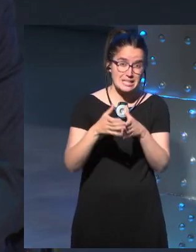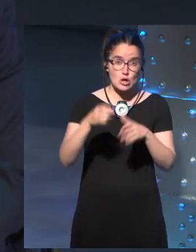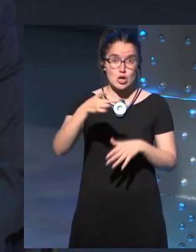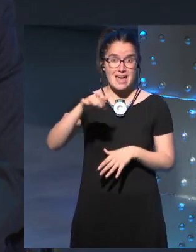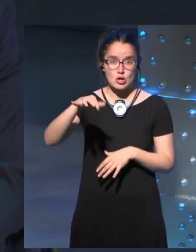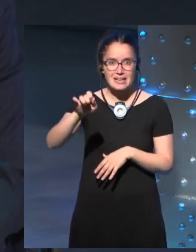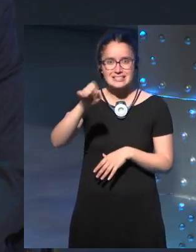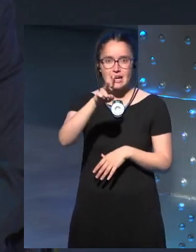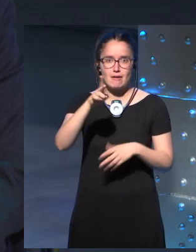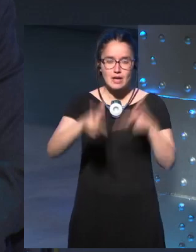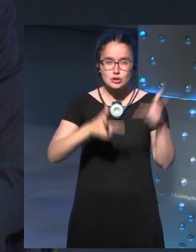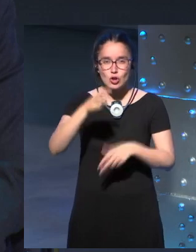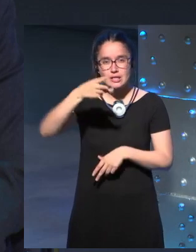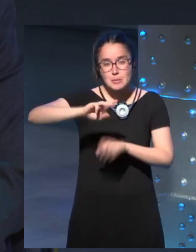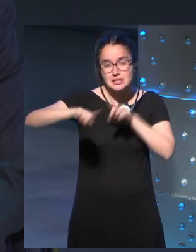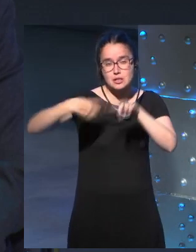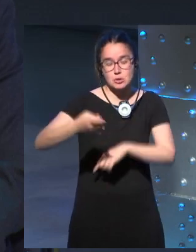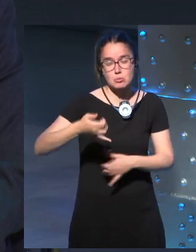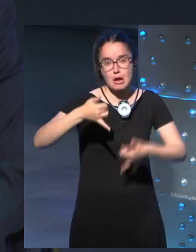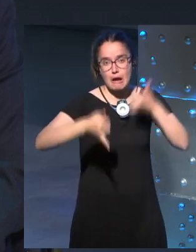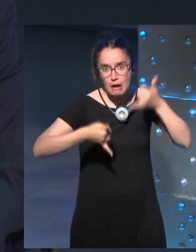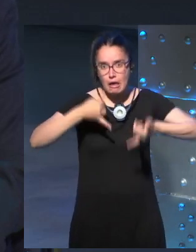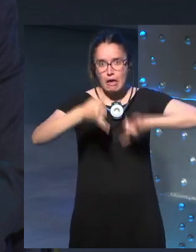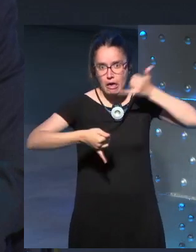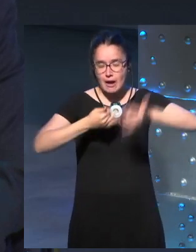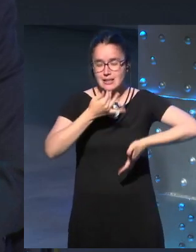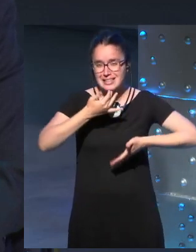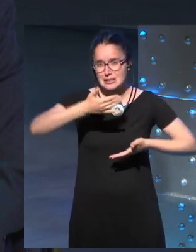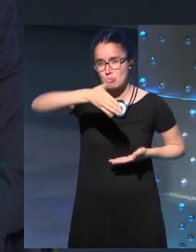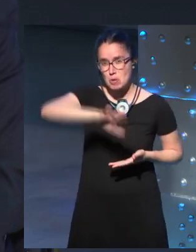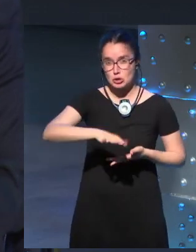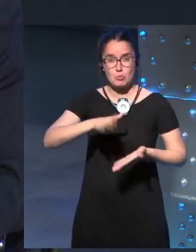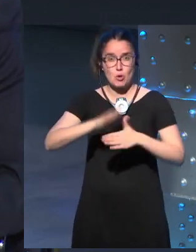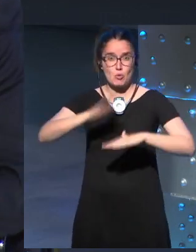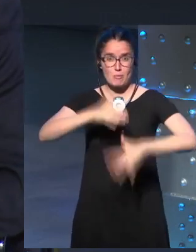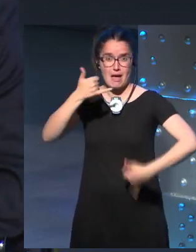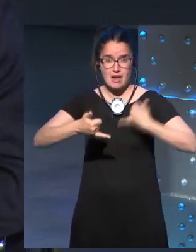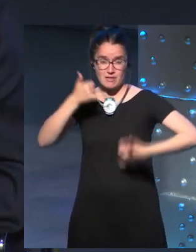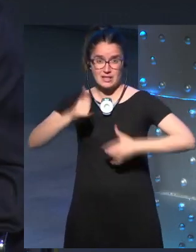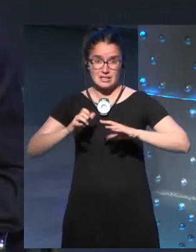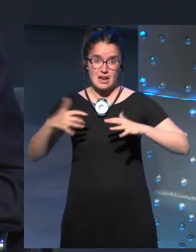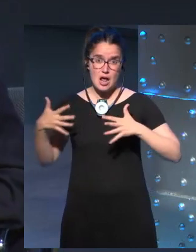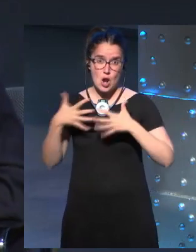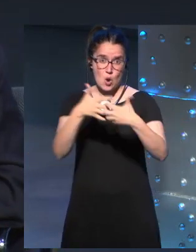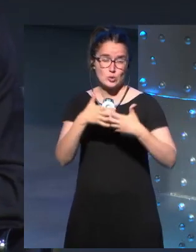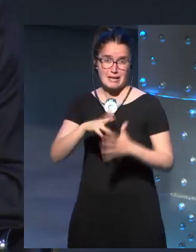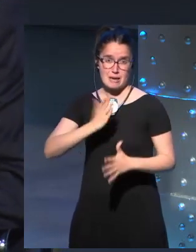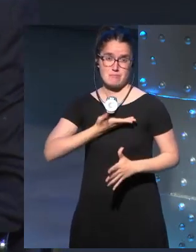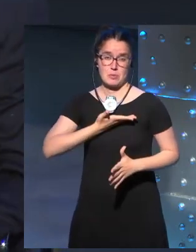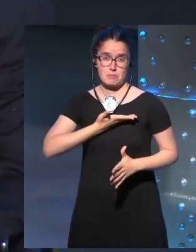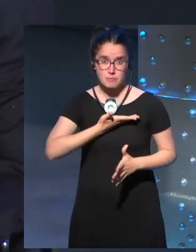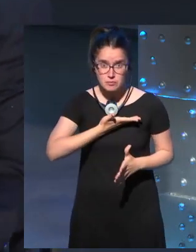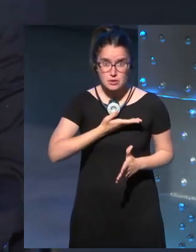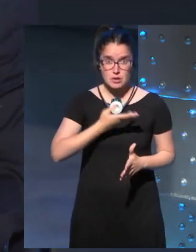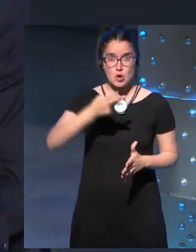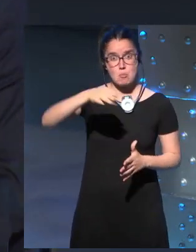National Basque Party, and 3 months after, he was lame and he was almost dead because of all the wounds and